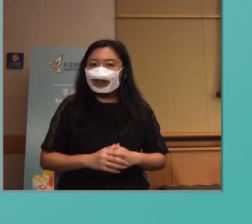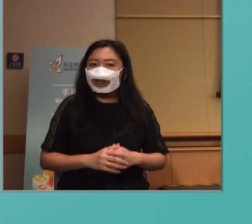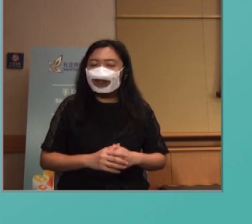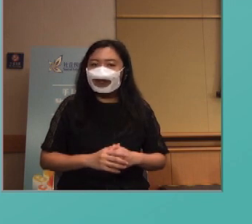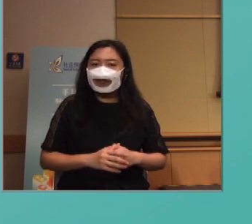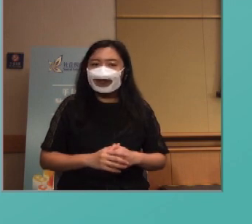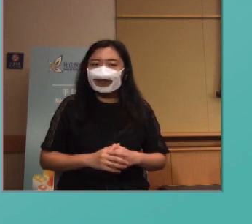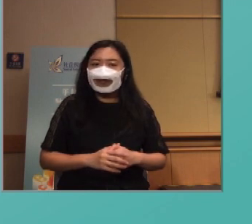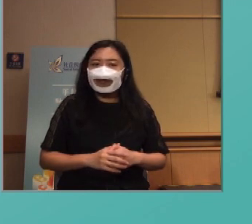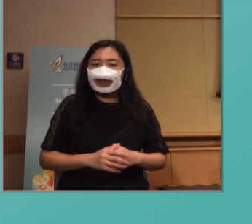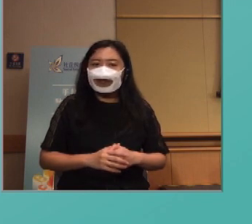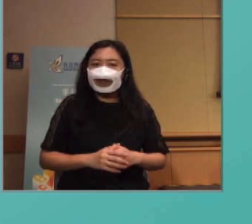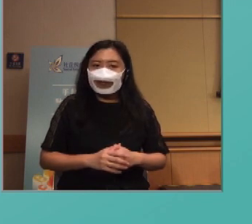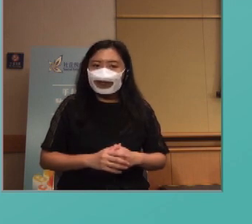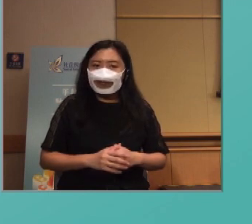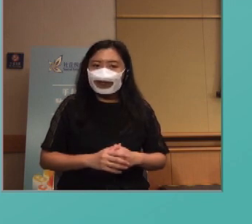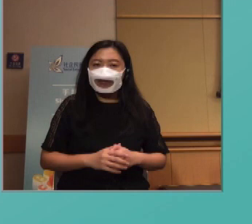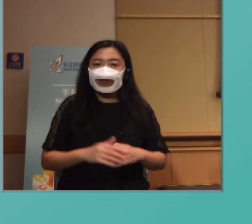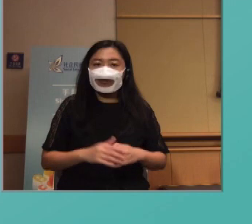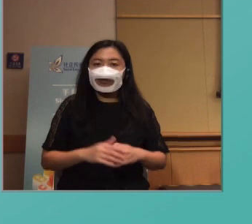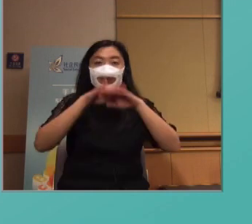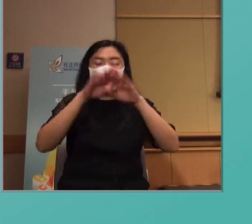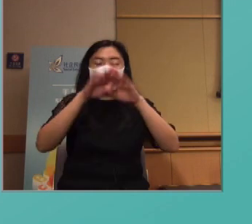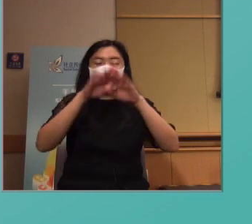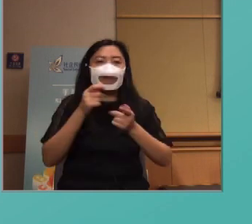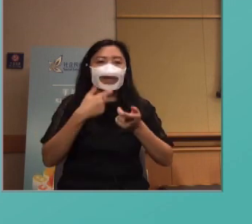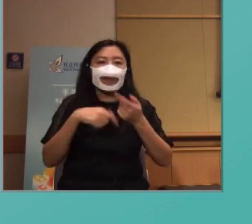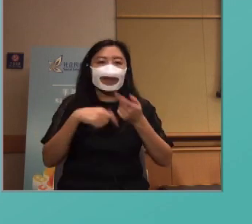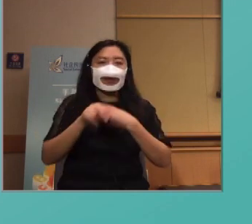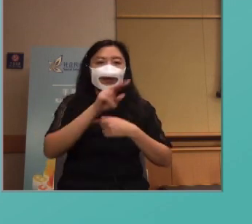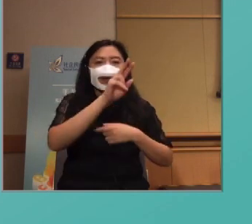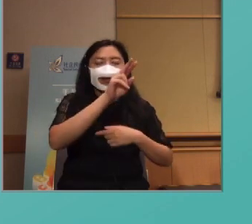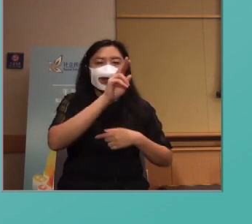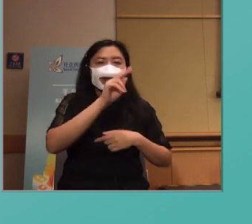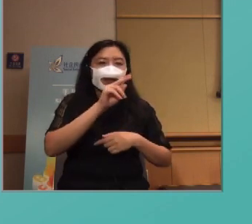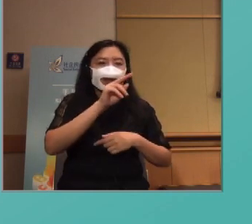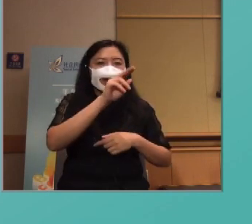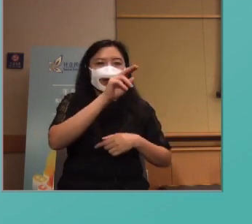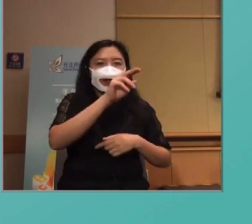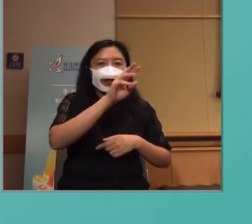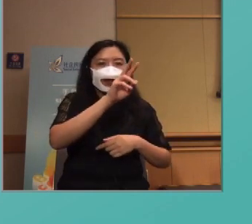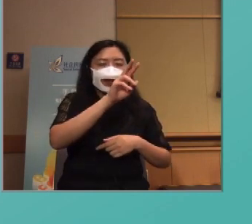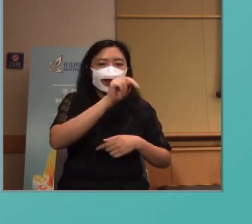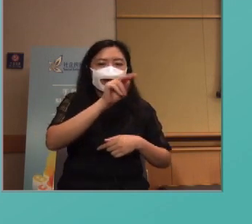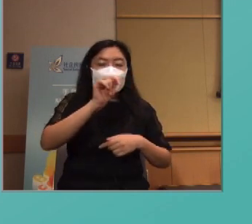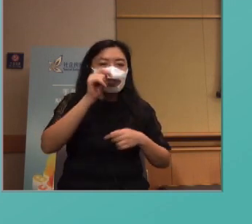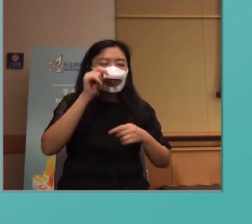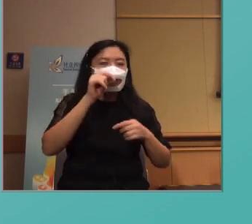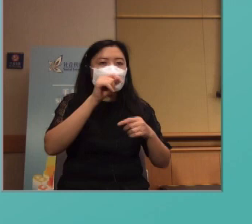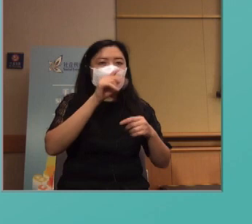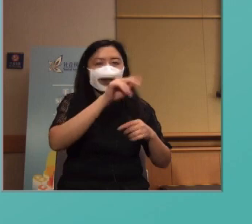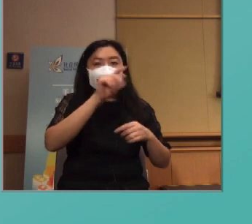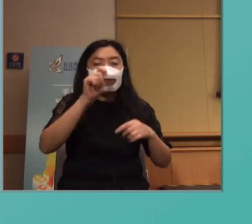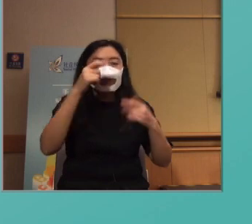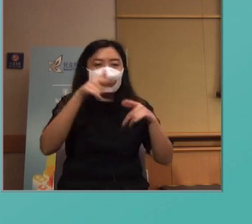Ukraine war. So this is one of the NFT projects that how we're gonna support. We can do